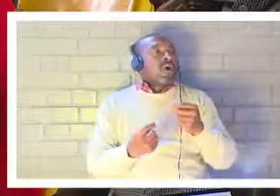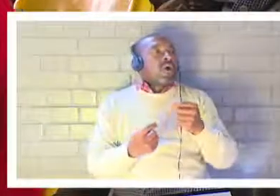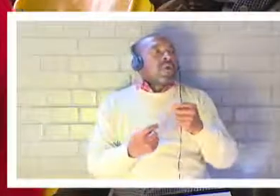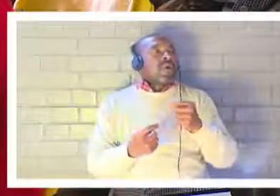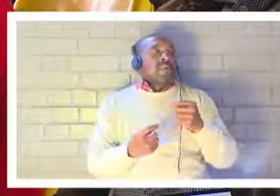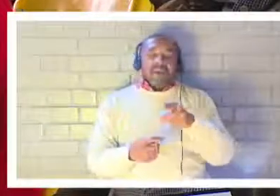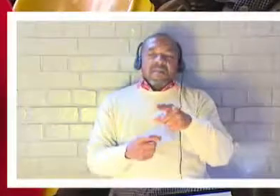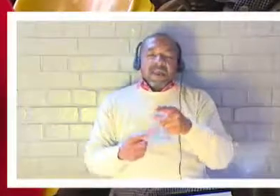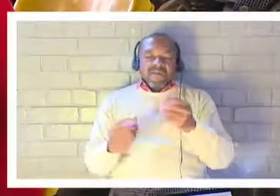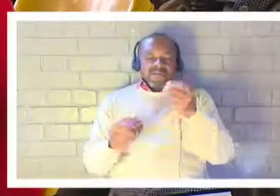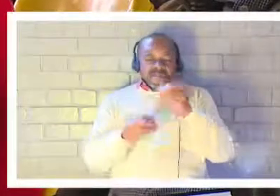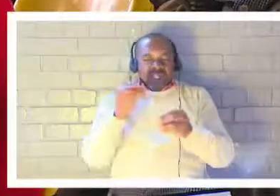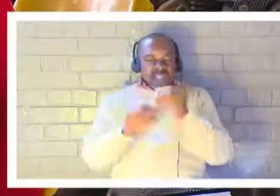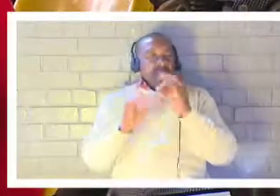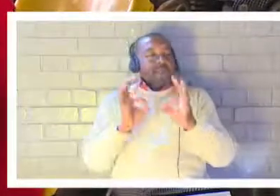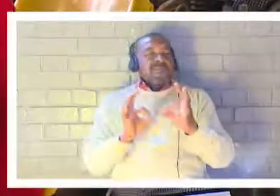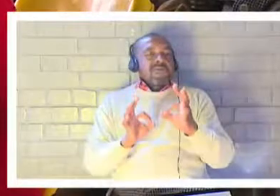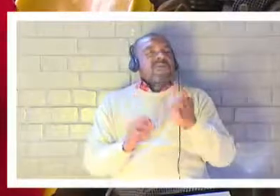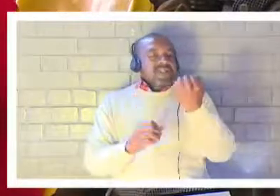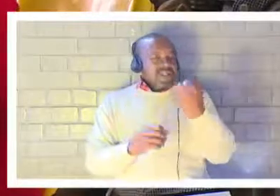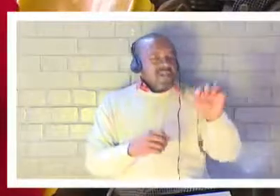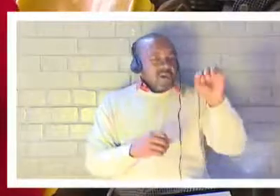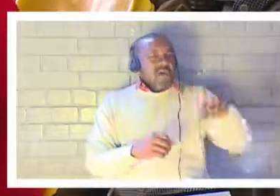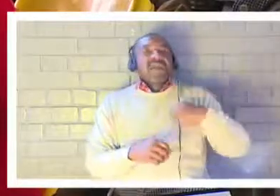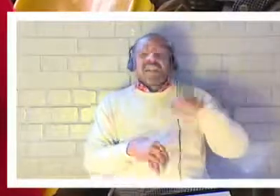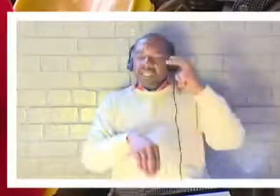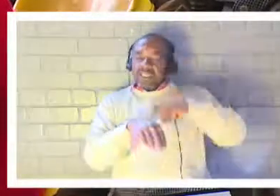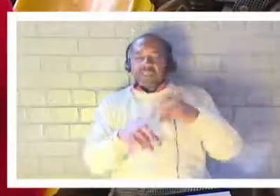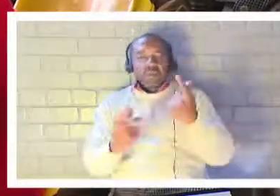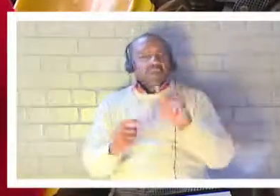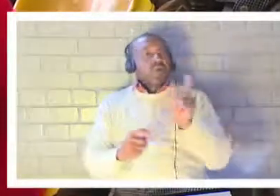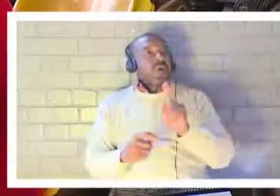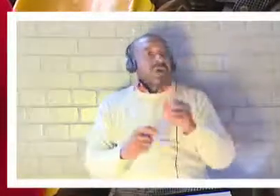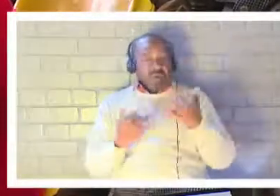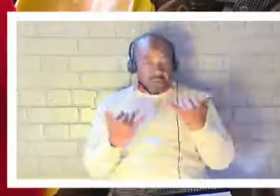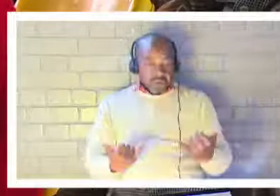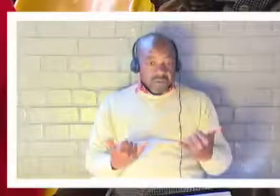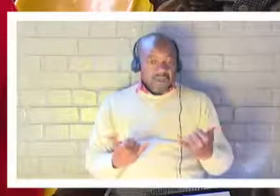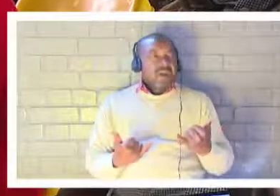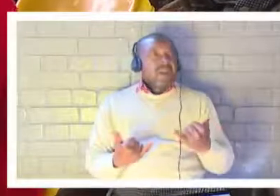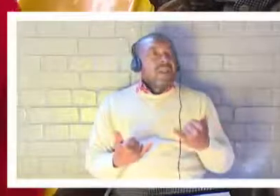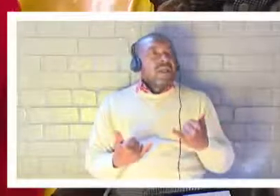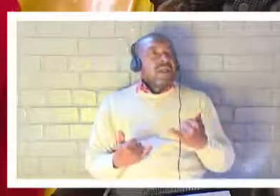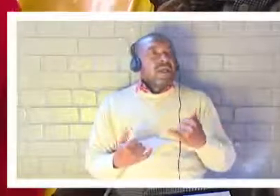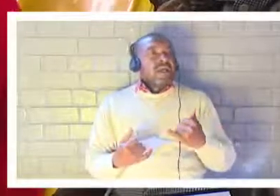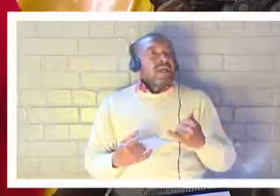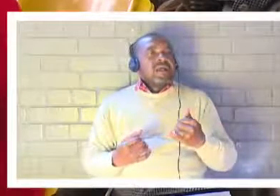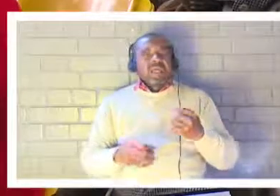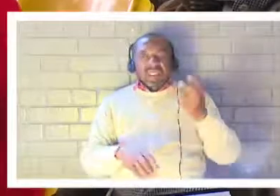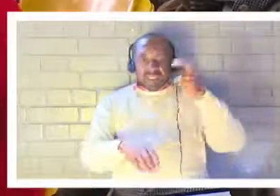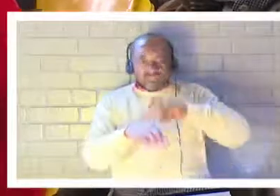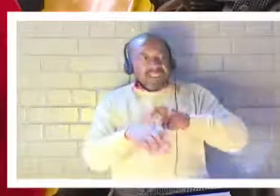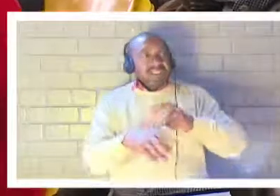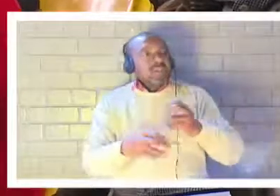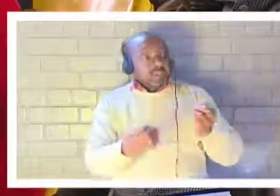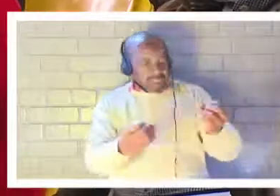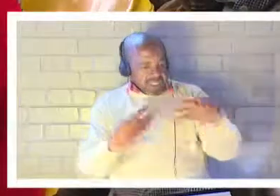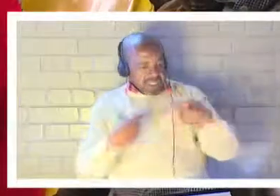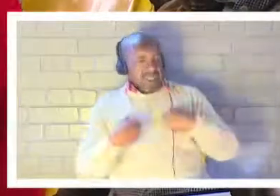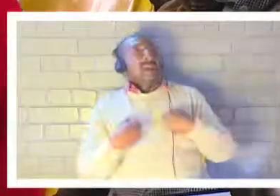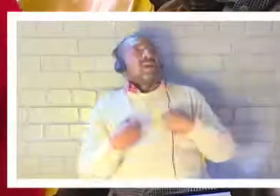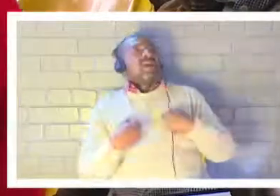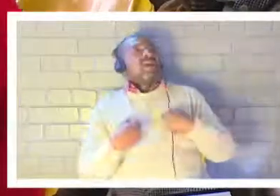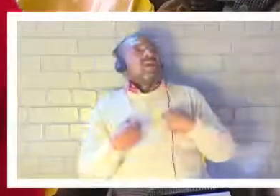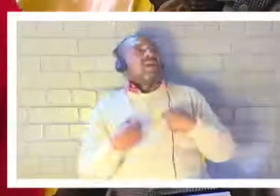attended properly or not. So what we need to do then from there is capacitate us as well. You know,